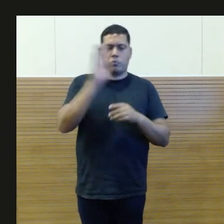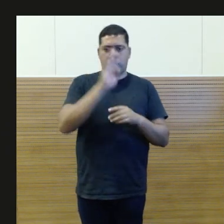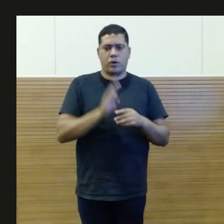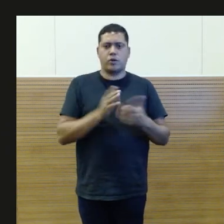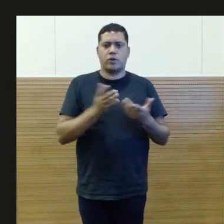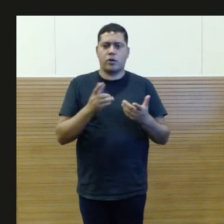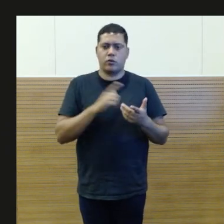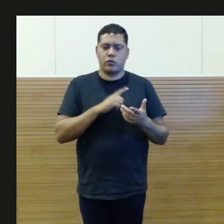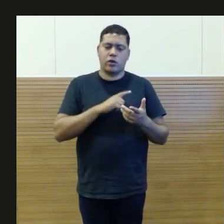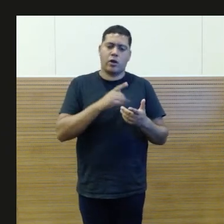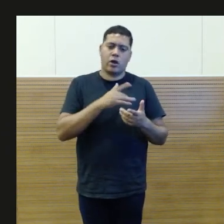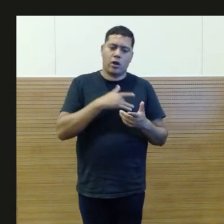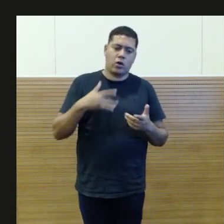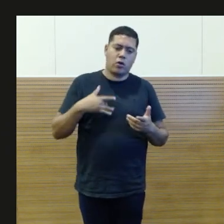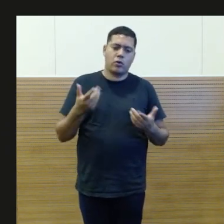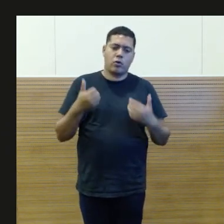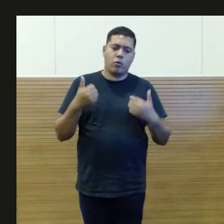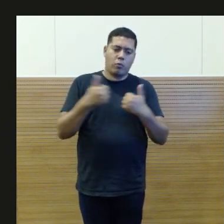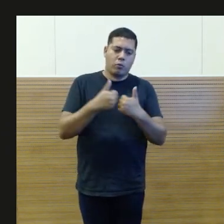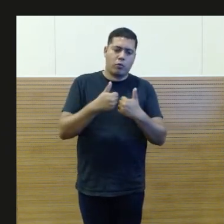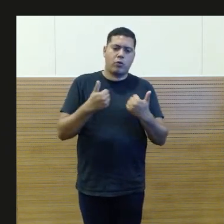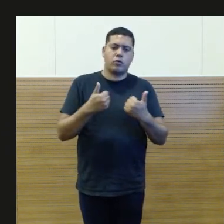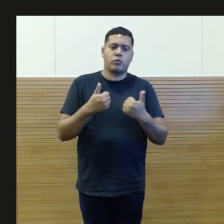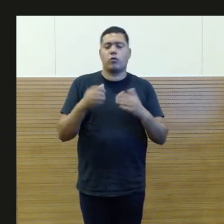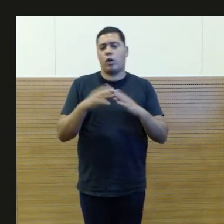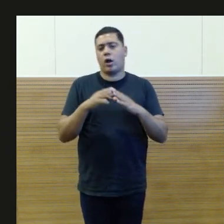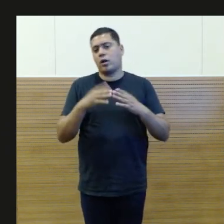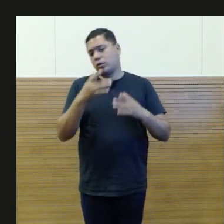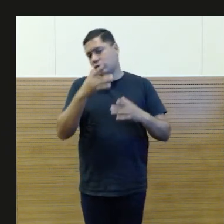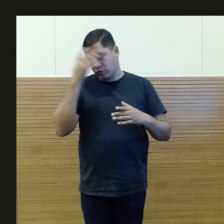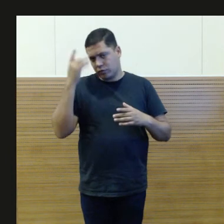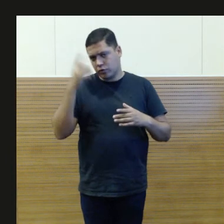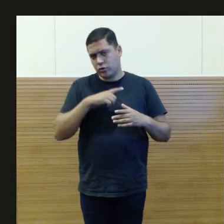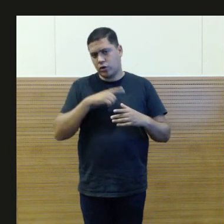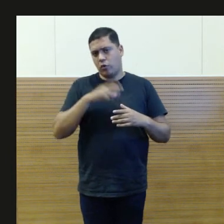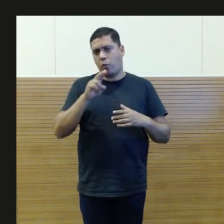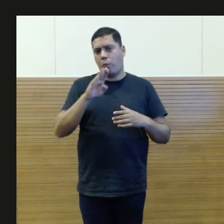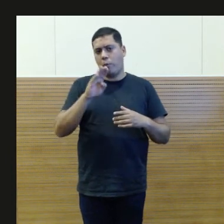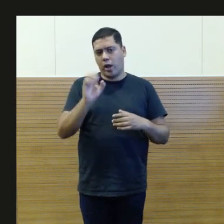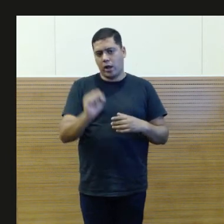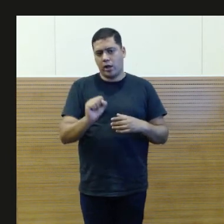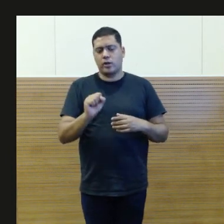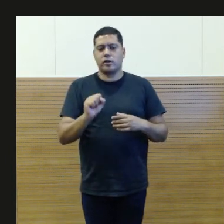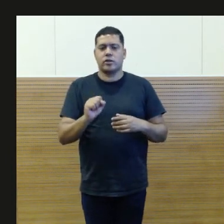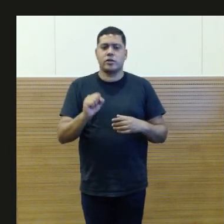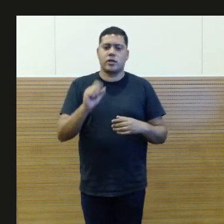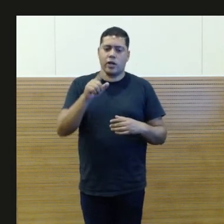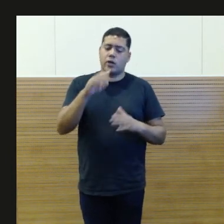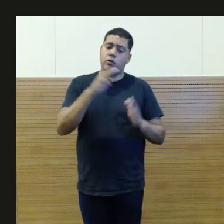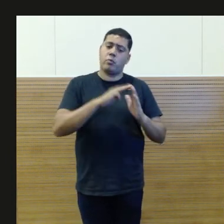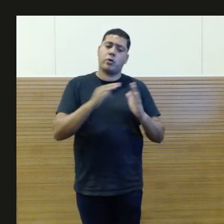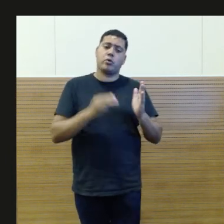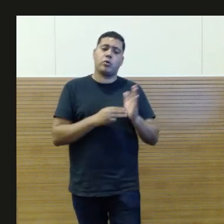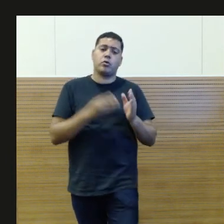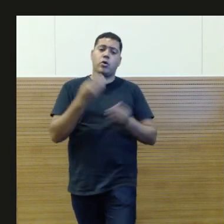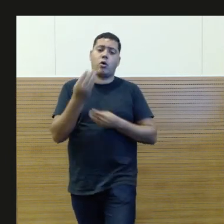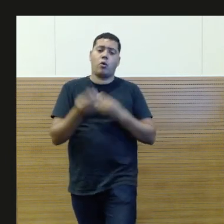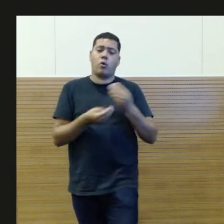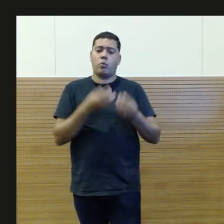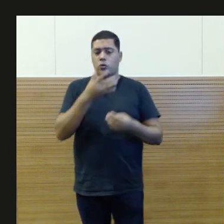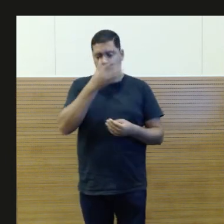to see that 2012 to 2000 and 2002 to 2008, the increase was much larger than 2008